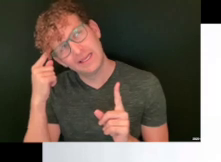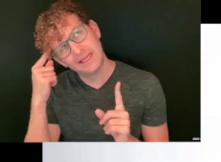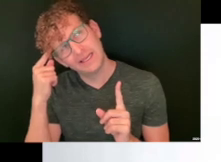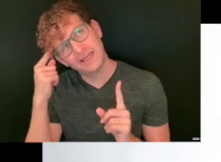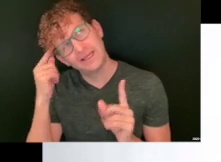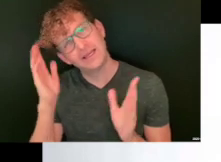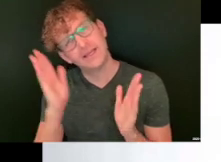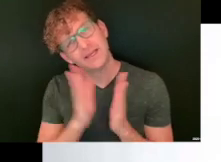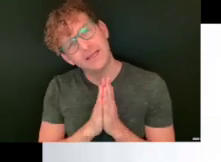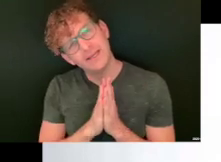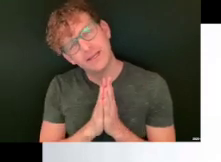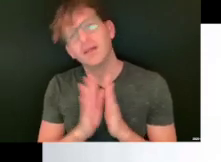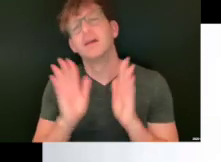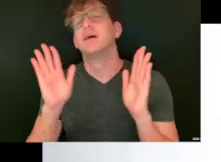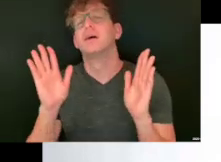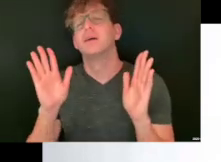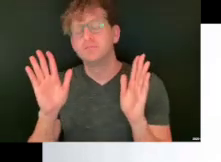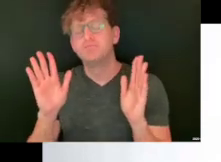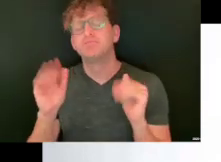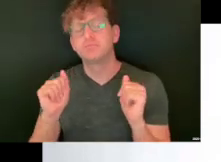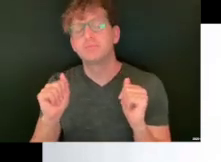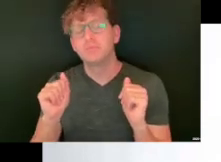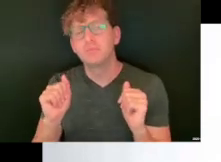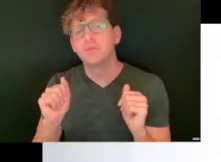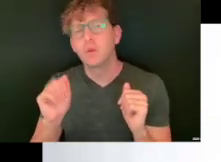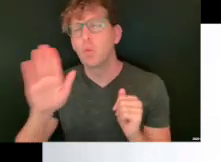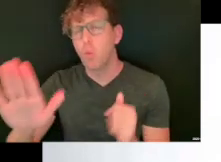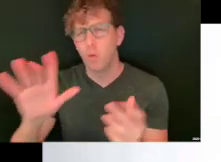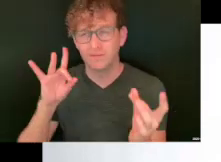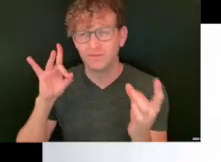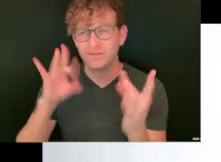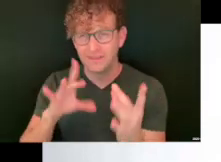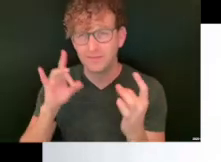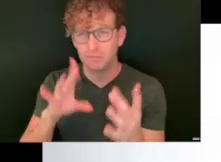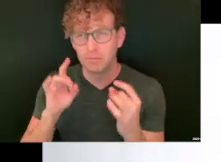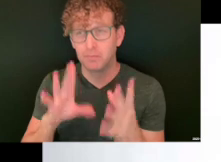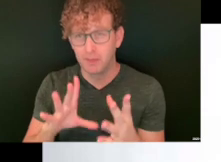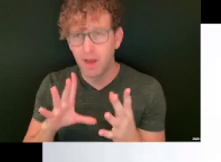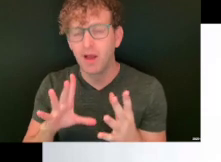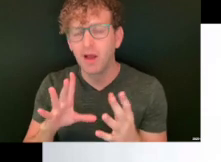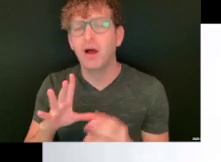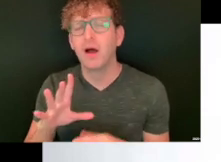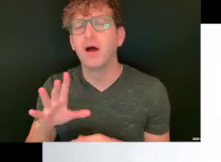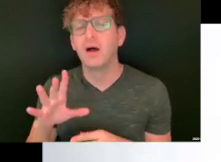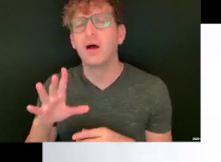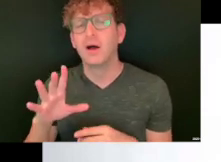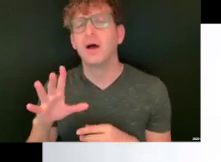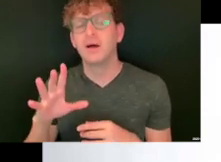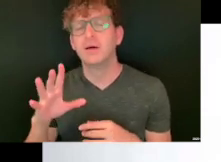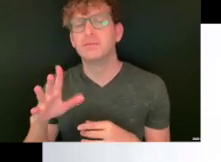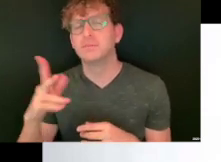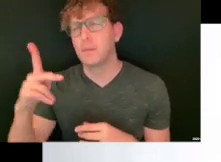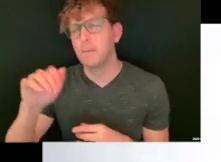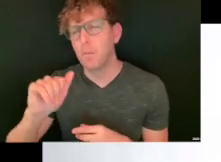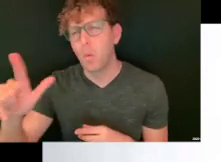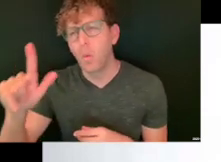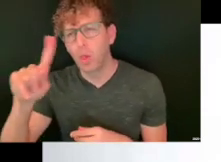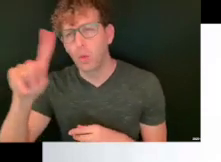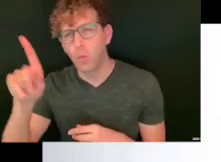And just to kind of recap what we went over in my presentation